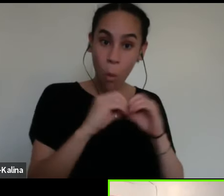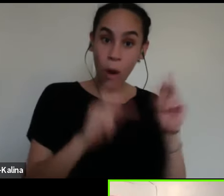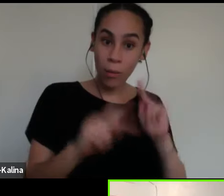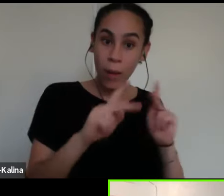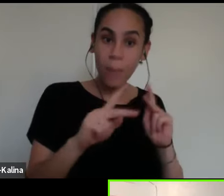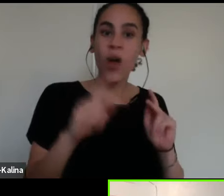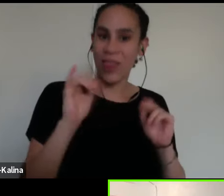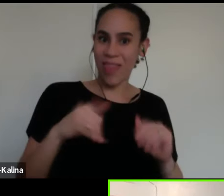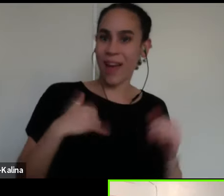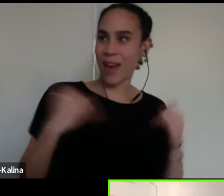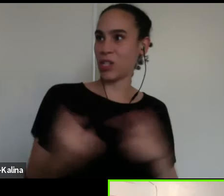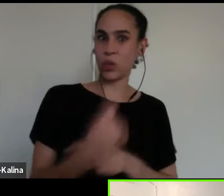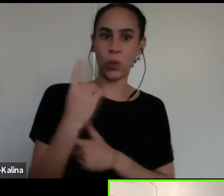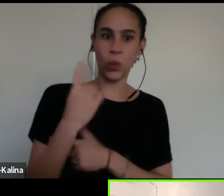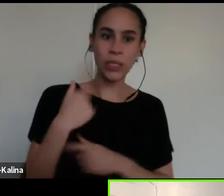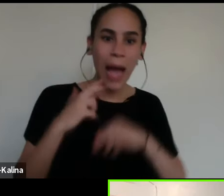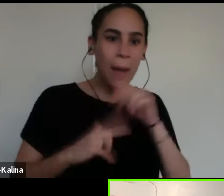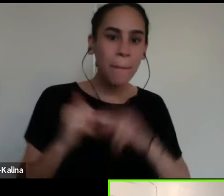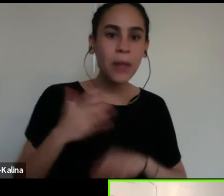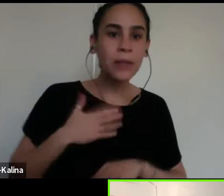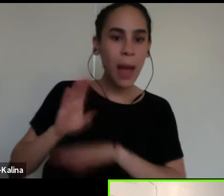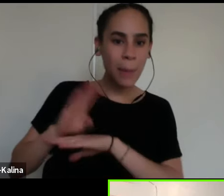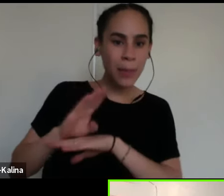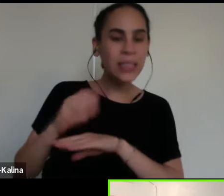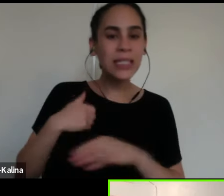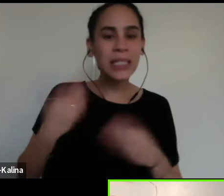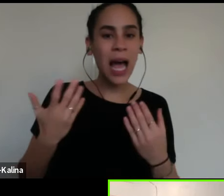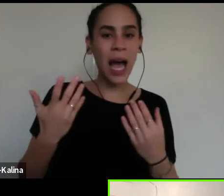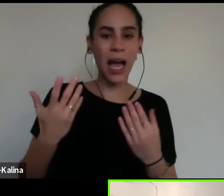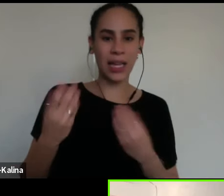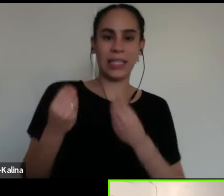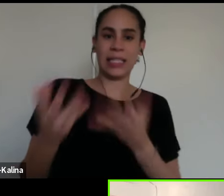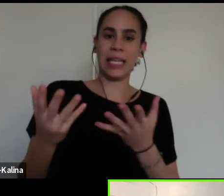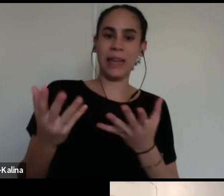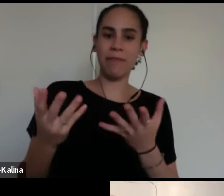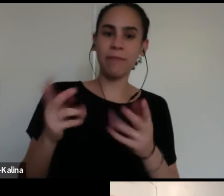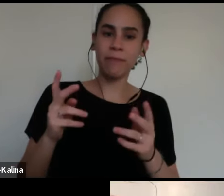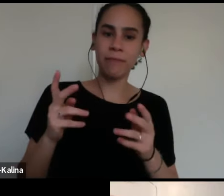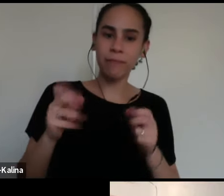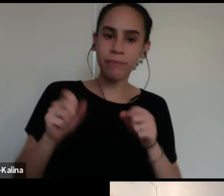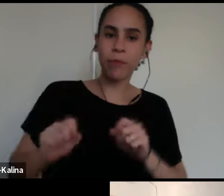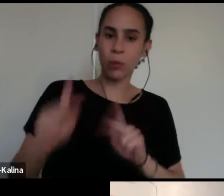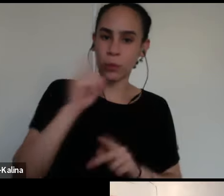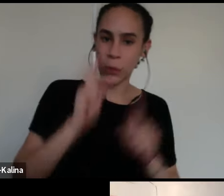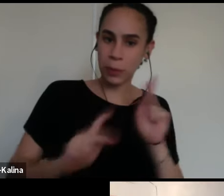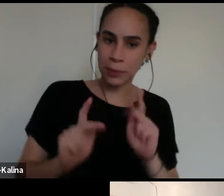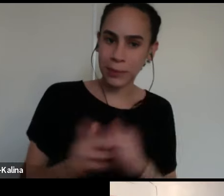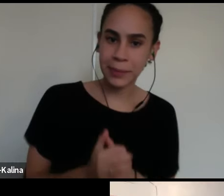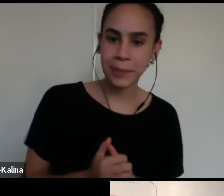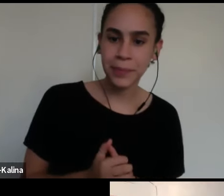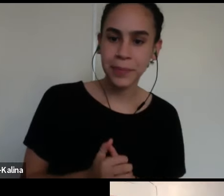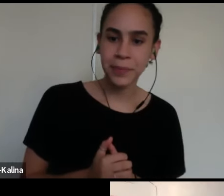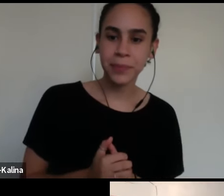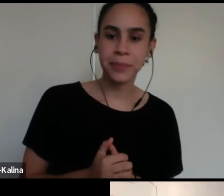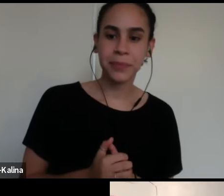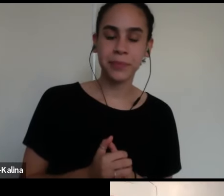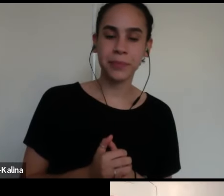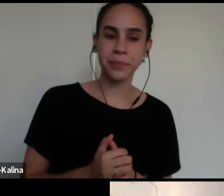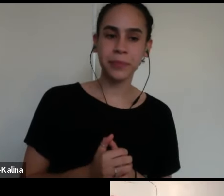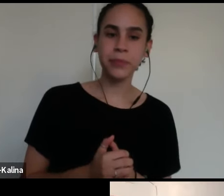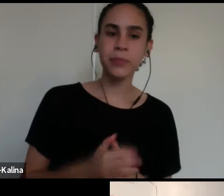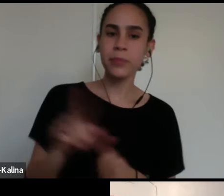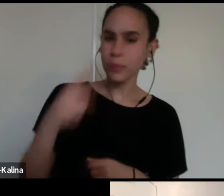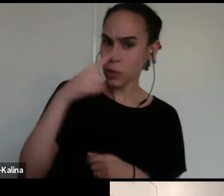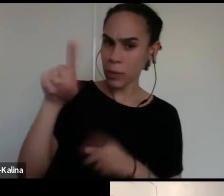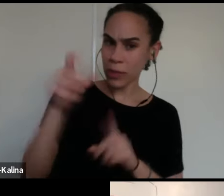whole business around giving more people that sense of agency. Awesome. So talk a little bit about what Bitwise